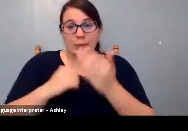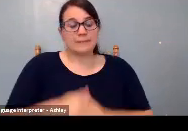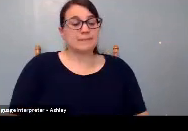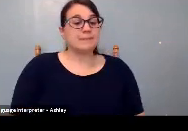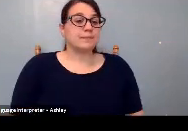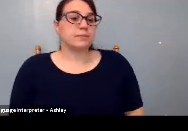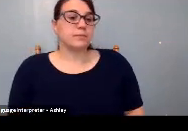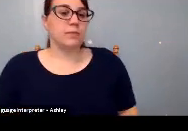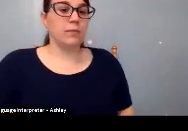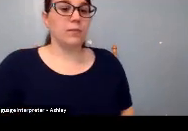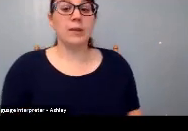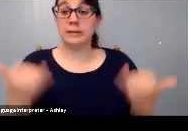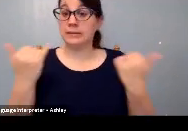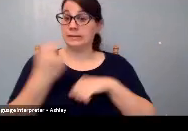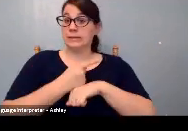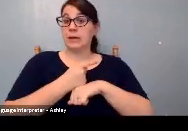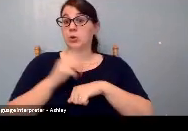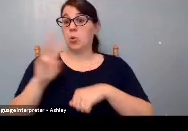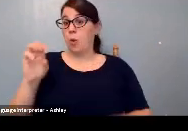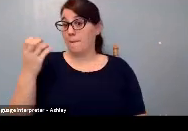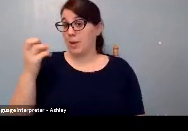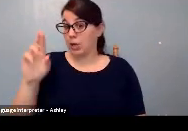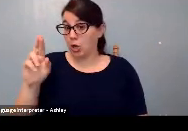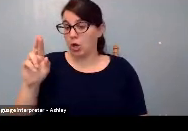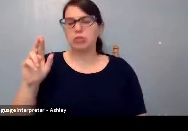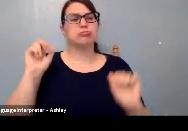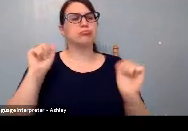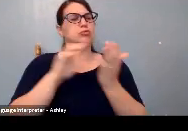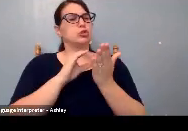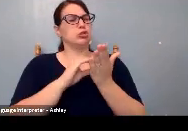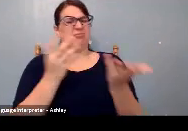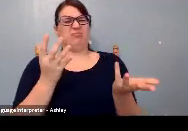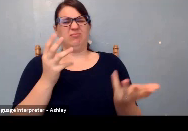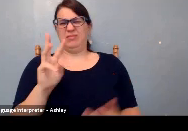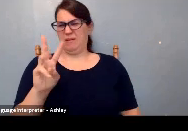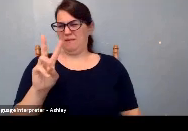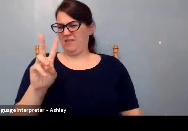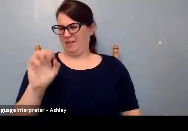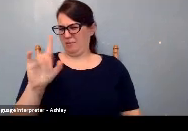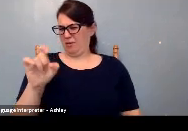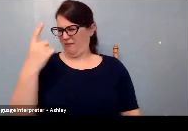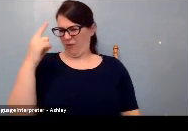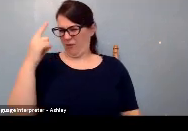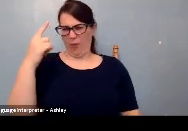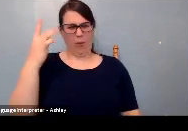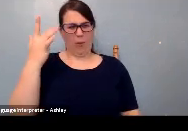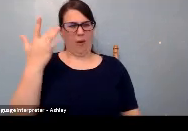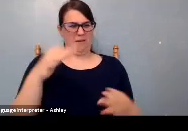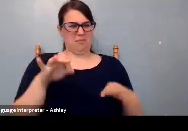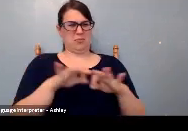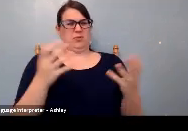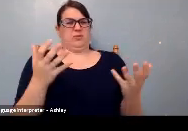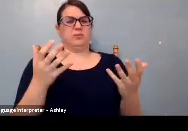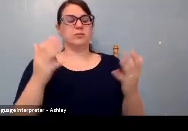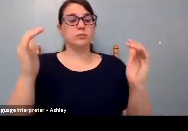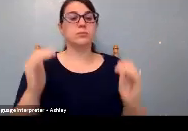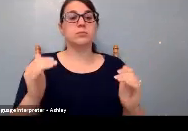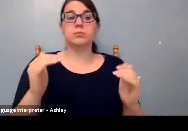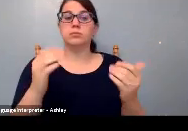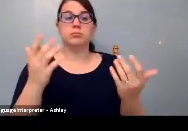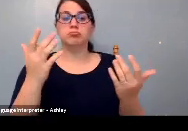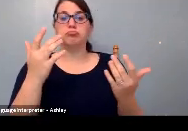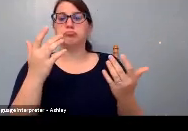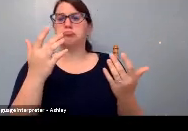more about what WVABLE is and why it's important. What are the benefits to owning a WVABLE